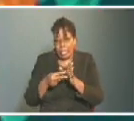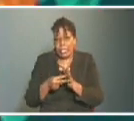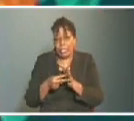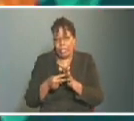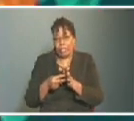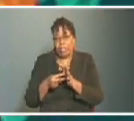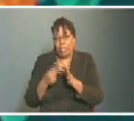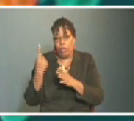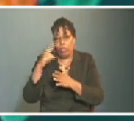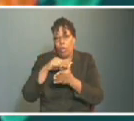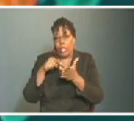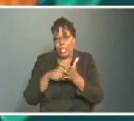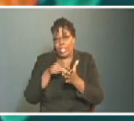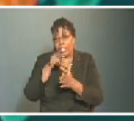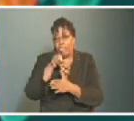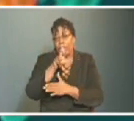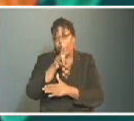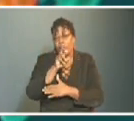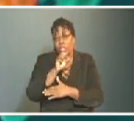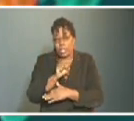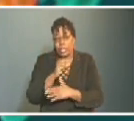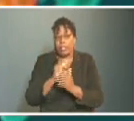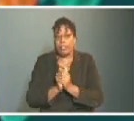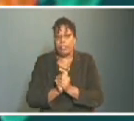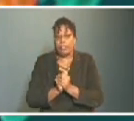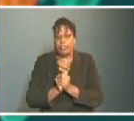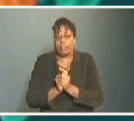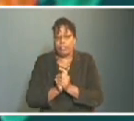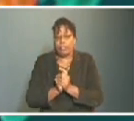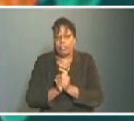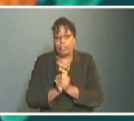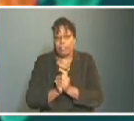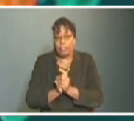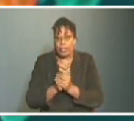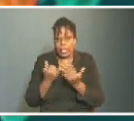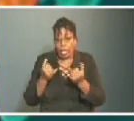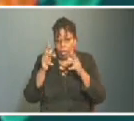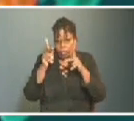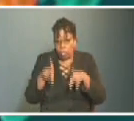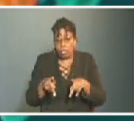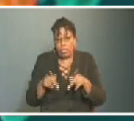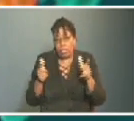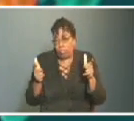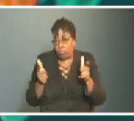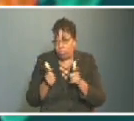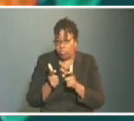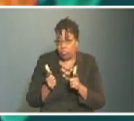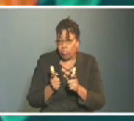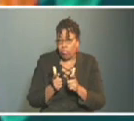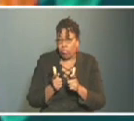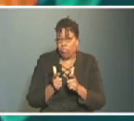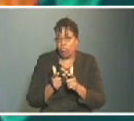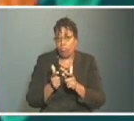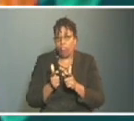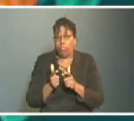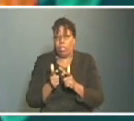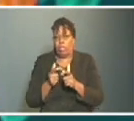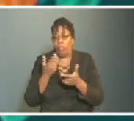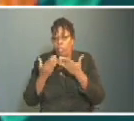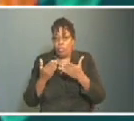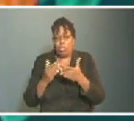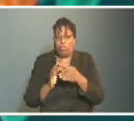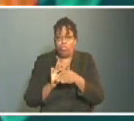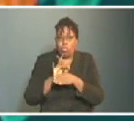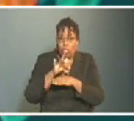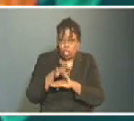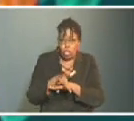of the virus. The finding that cases could be milder, it may be a little too early to